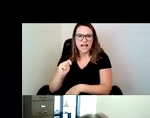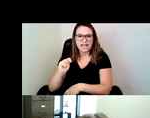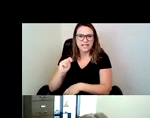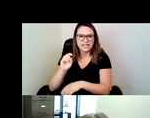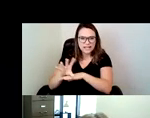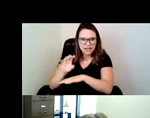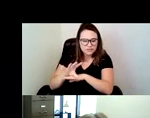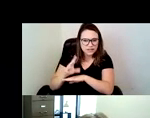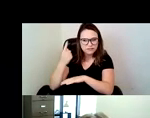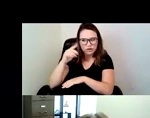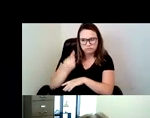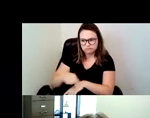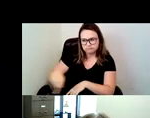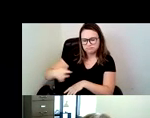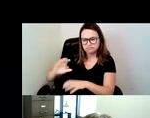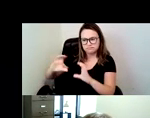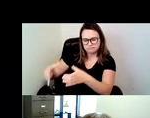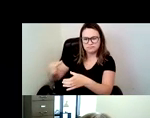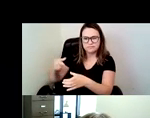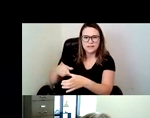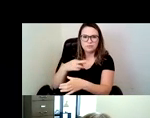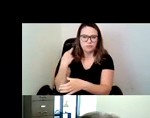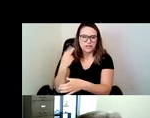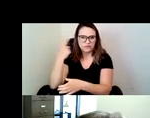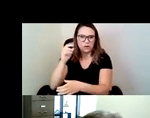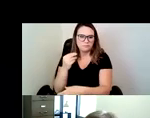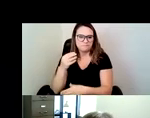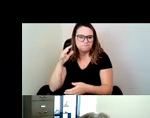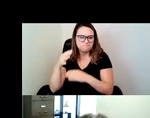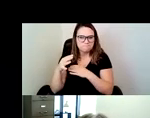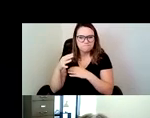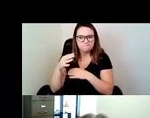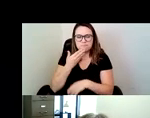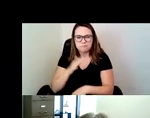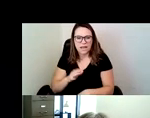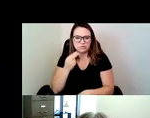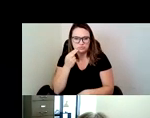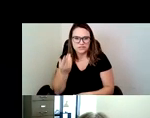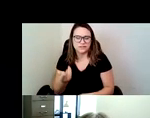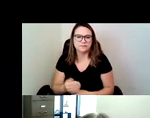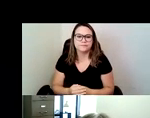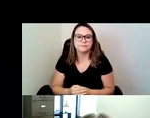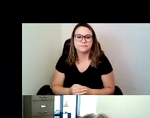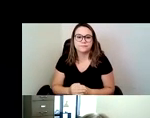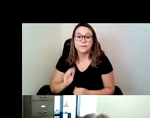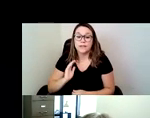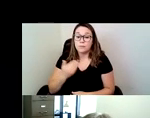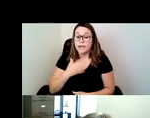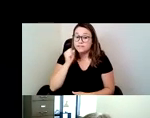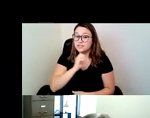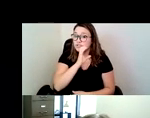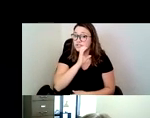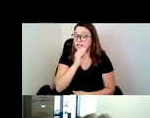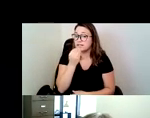poor nutrition. We have dozens of senior dining sites throughout Onondaga County,